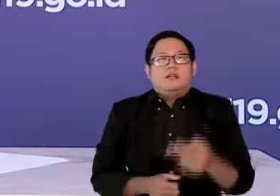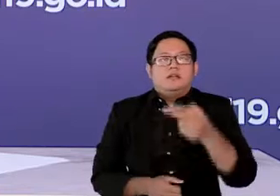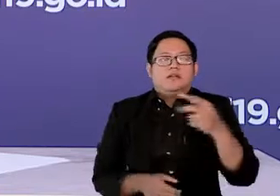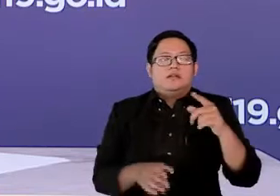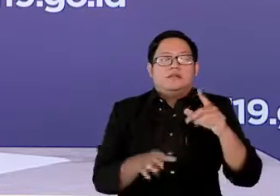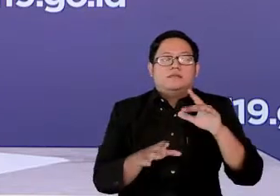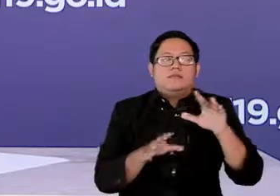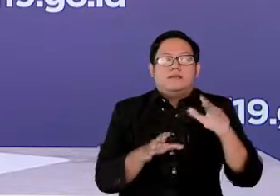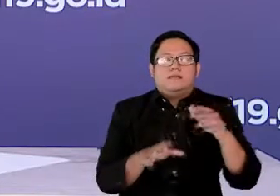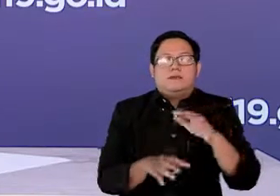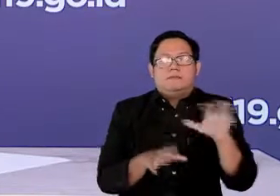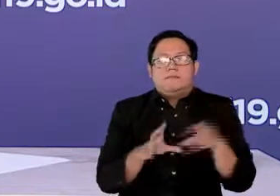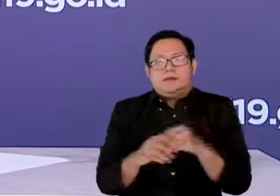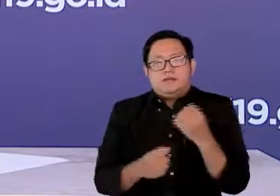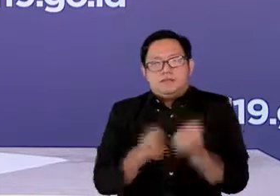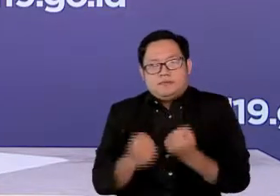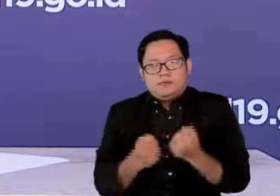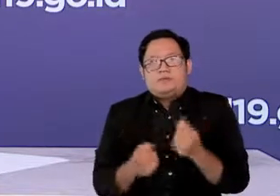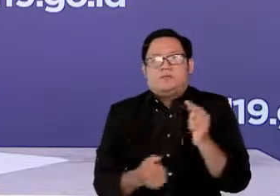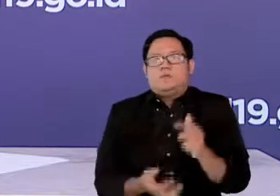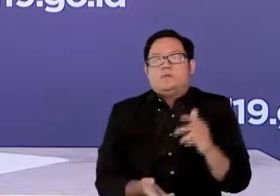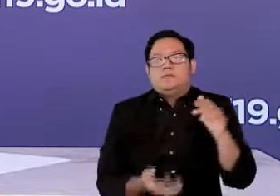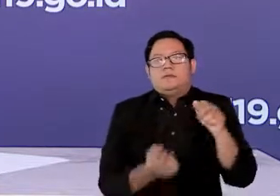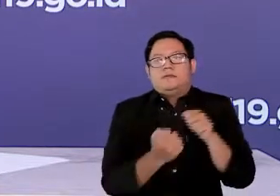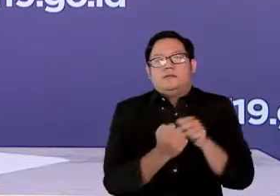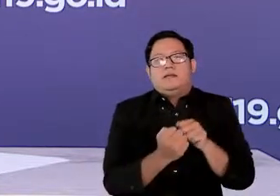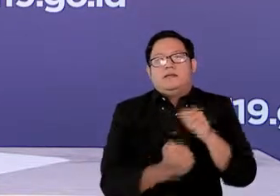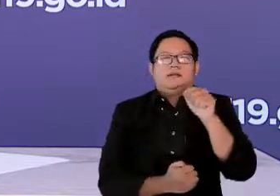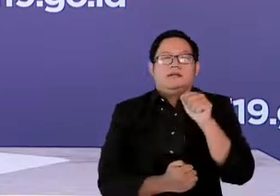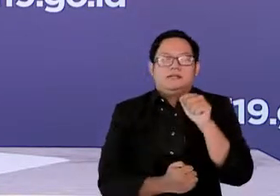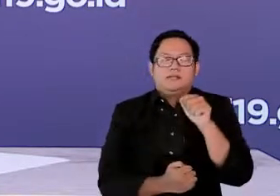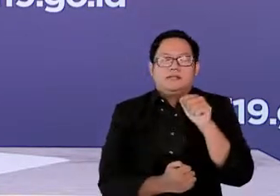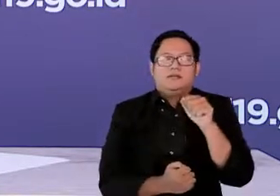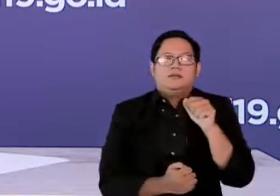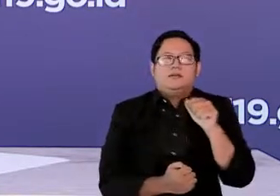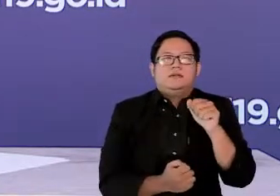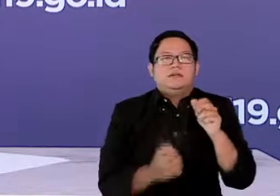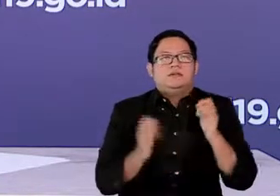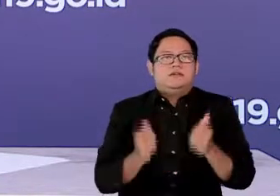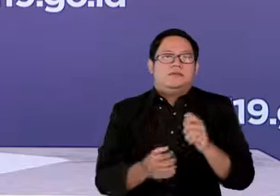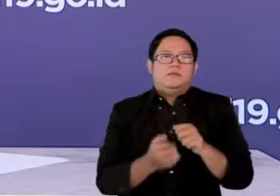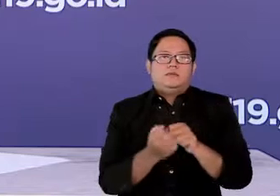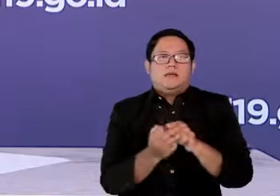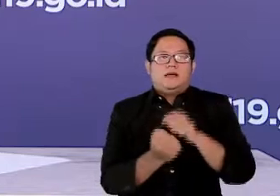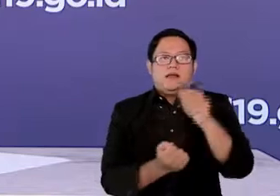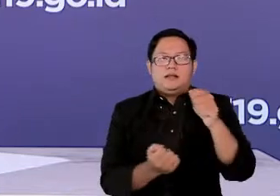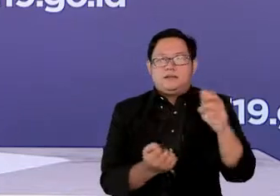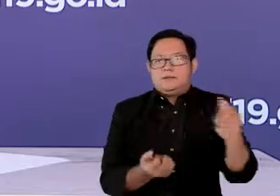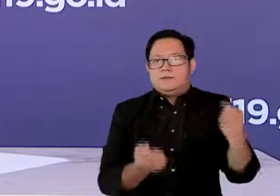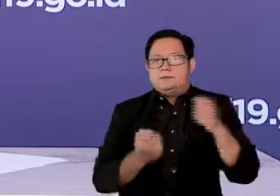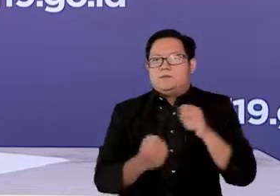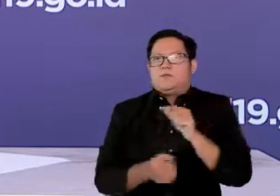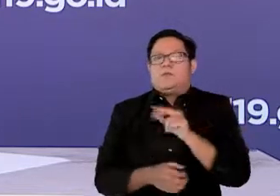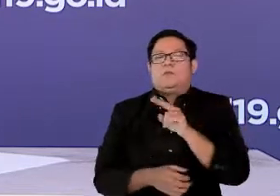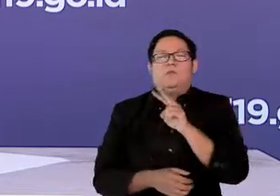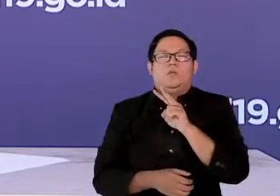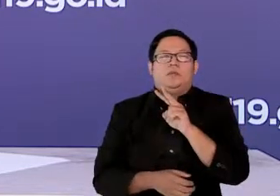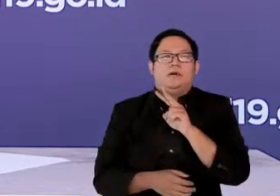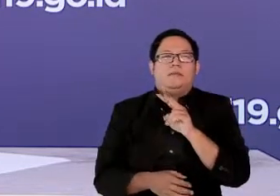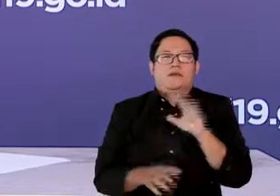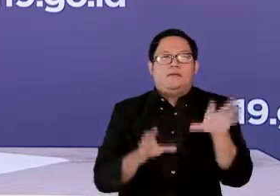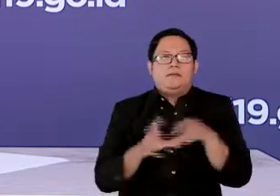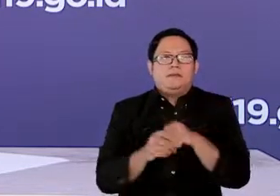in the formulations of declarations among G20 member countries and several other international bodies such